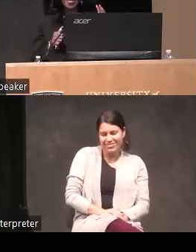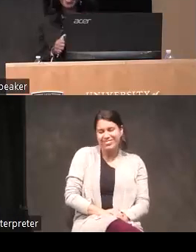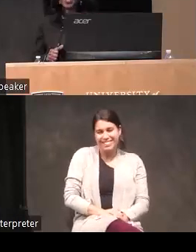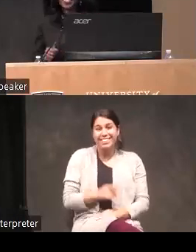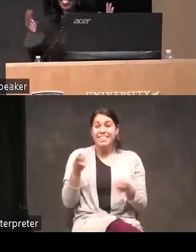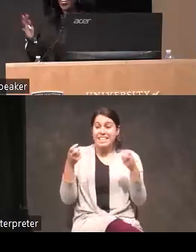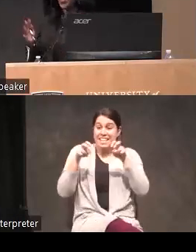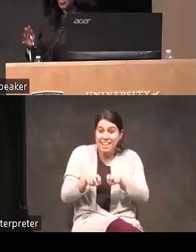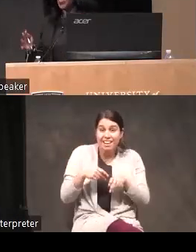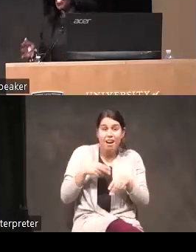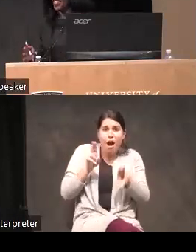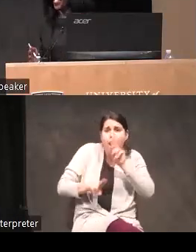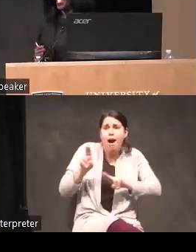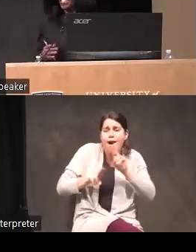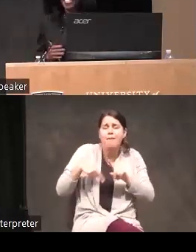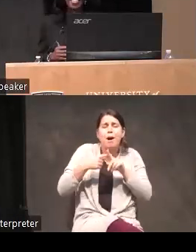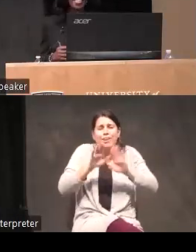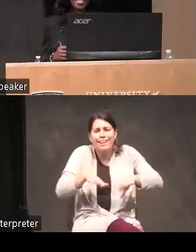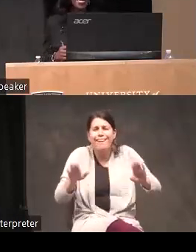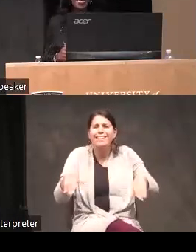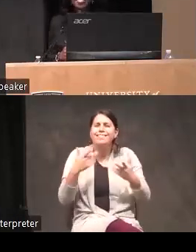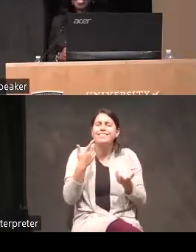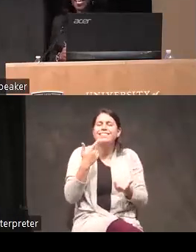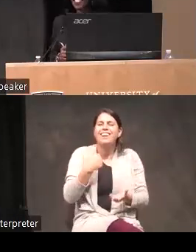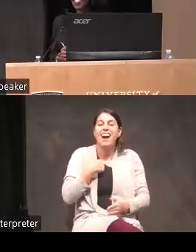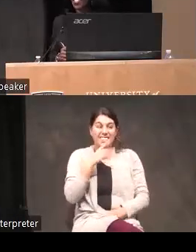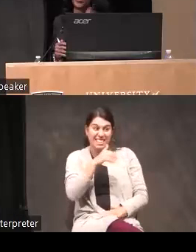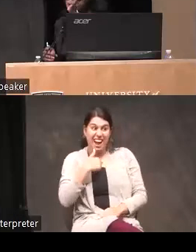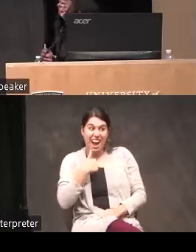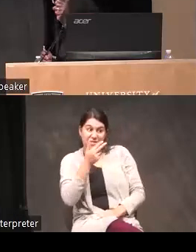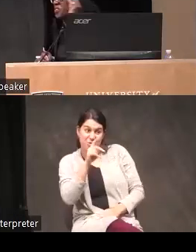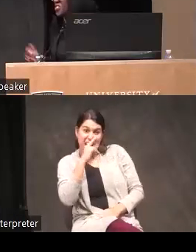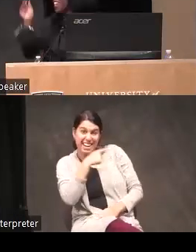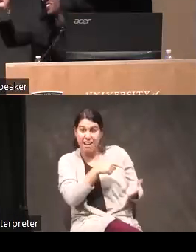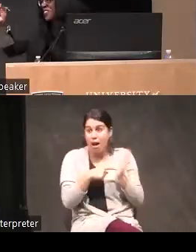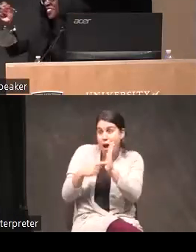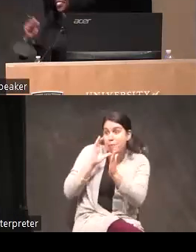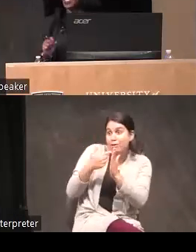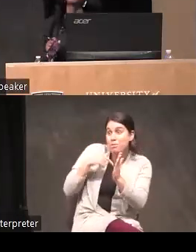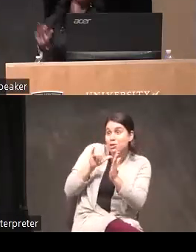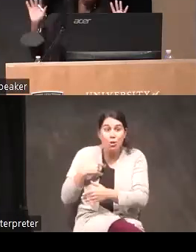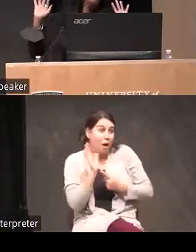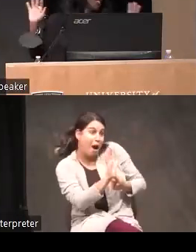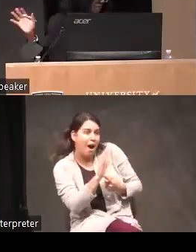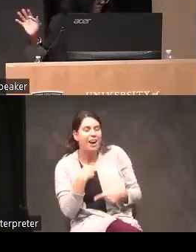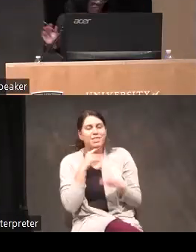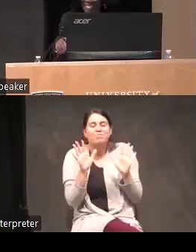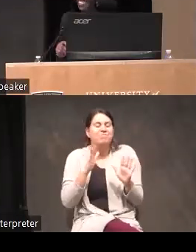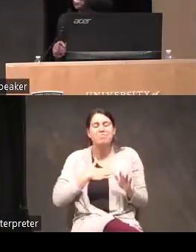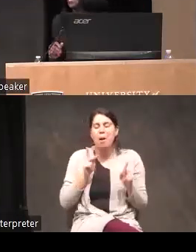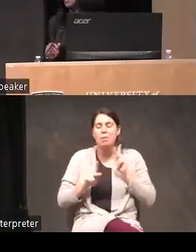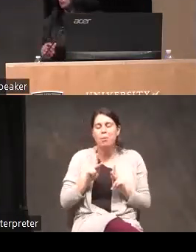we got in the car, we started talking about our children. And I said, "I have a grandchild." She shows me her picture and I showed her my picture. I was like, "Oh, this is my